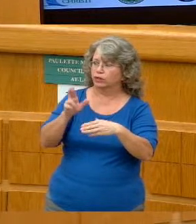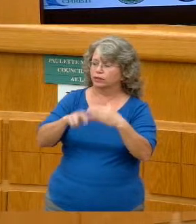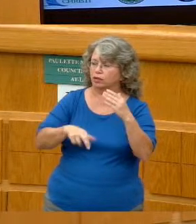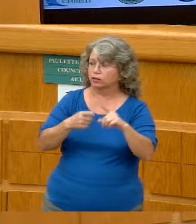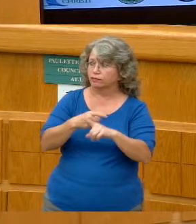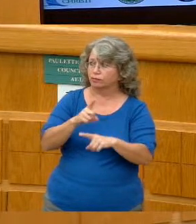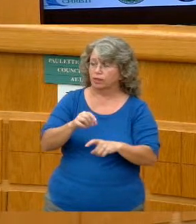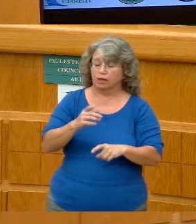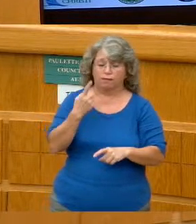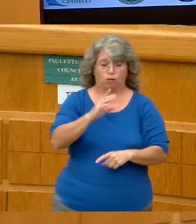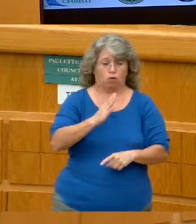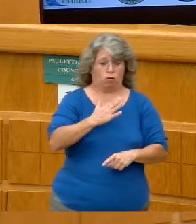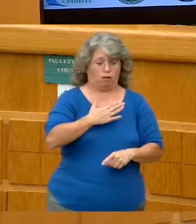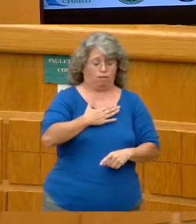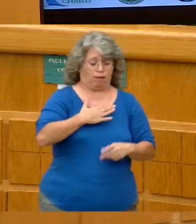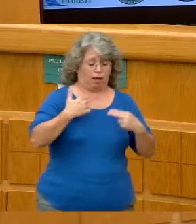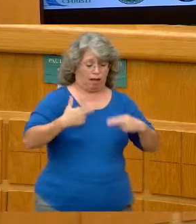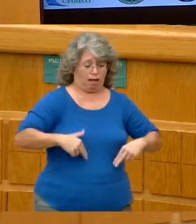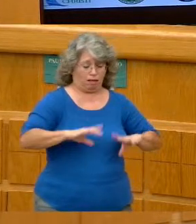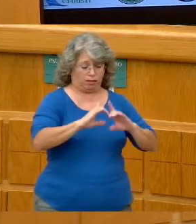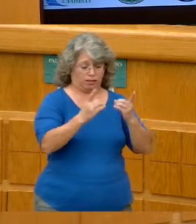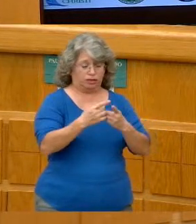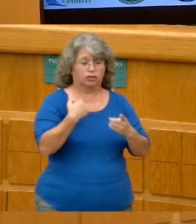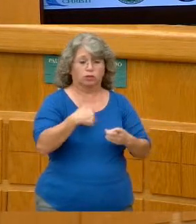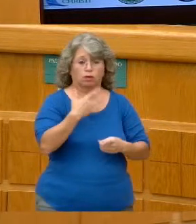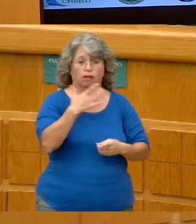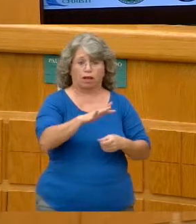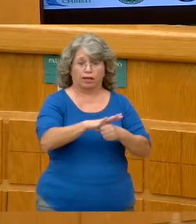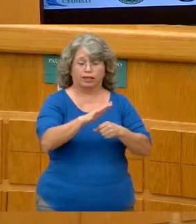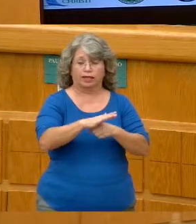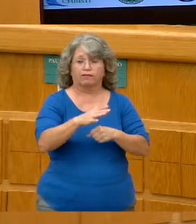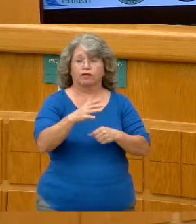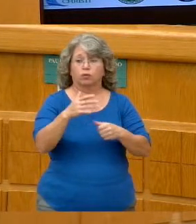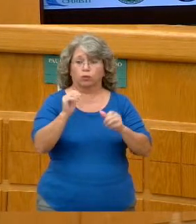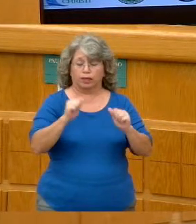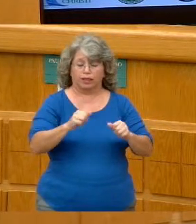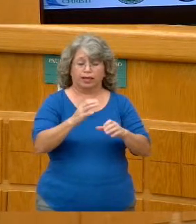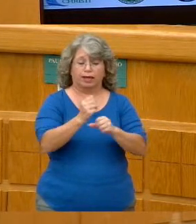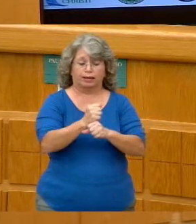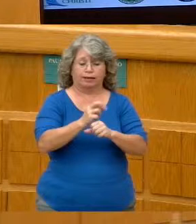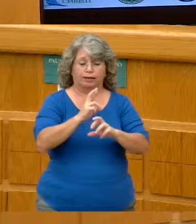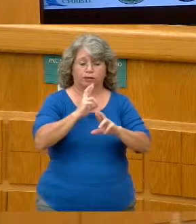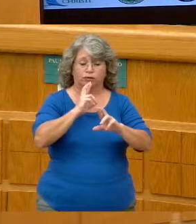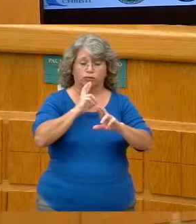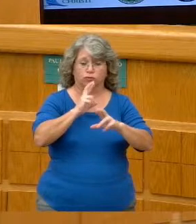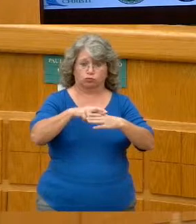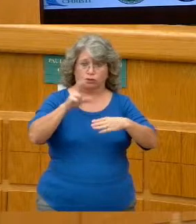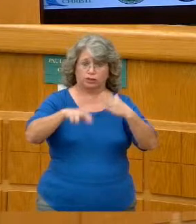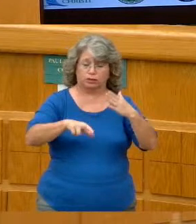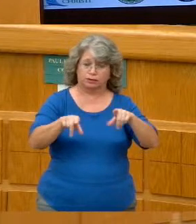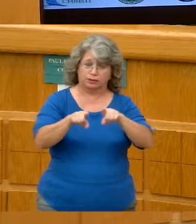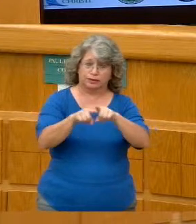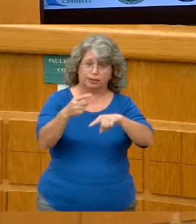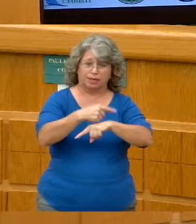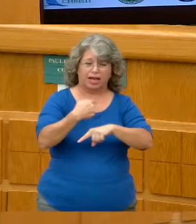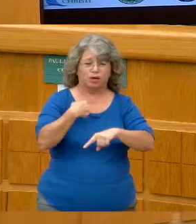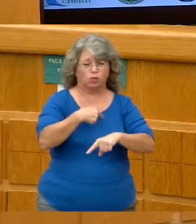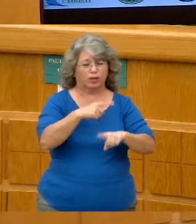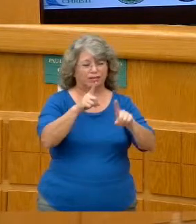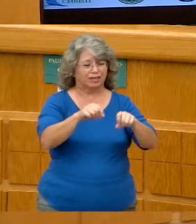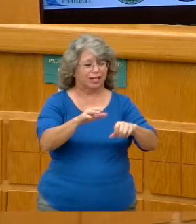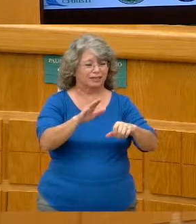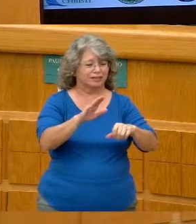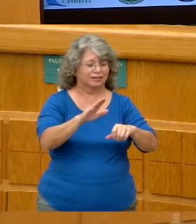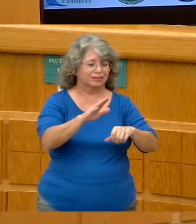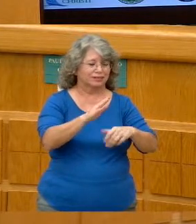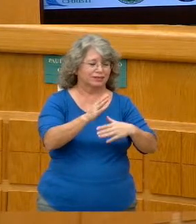So for the health district, we're fortunate enough that we still get it the same day. So we test early morning, usually between 6:30 and 7:30